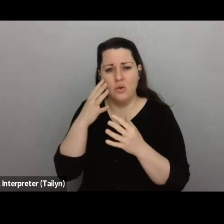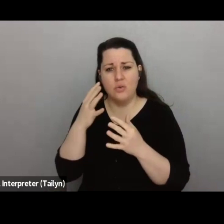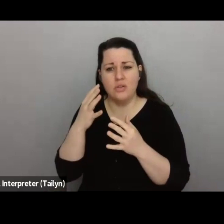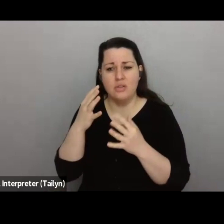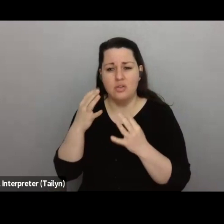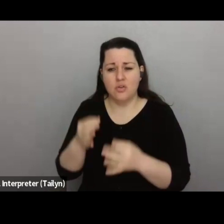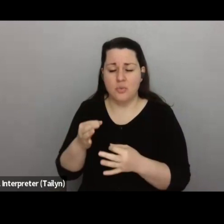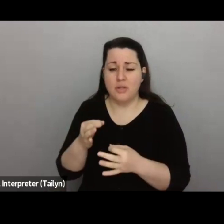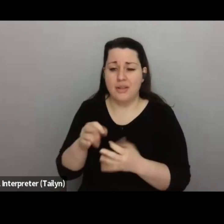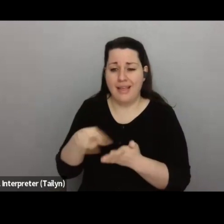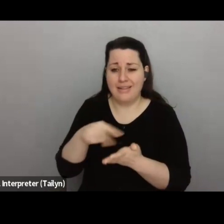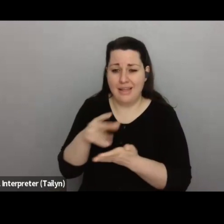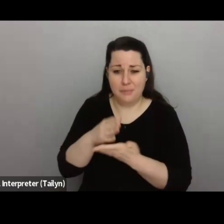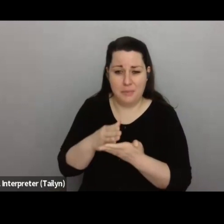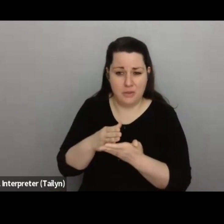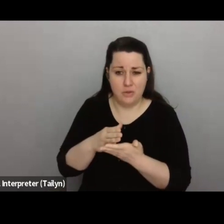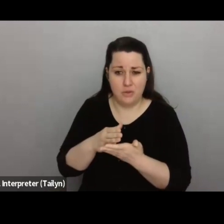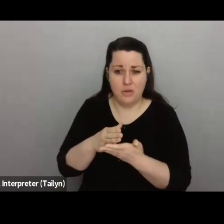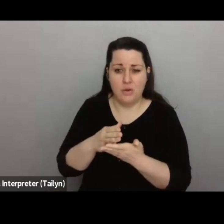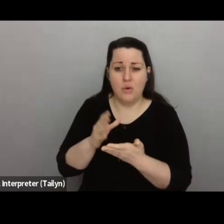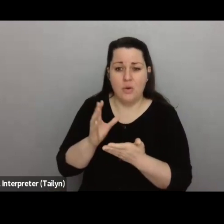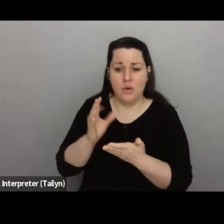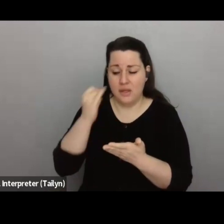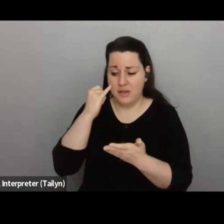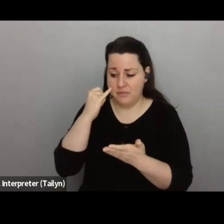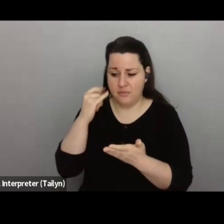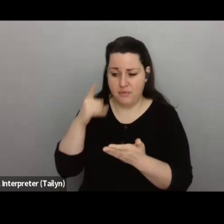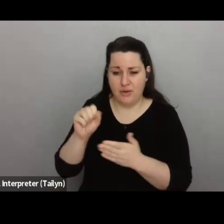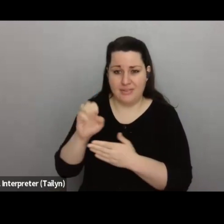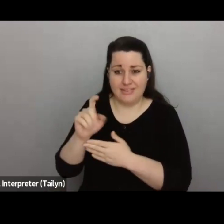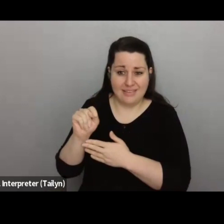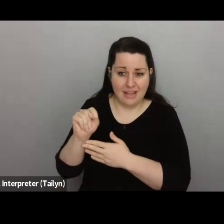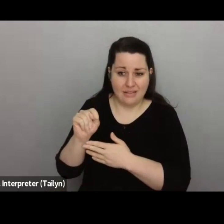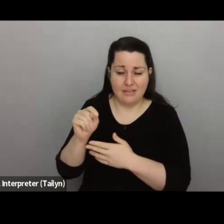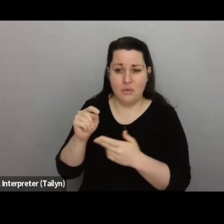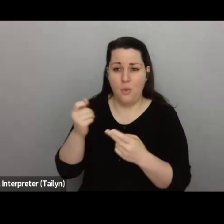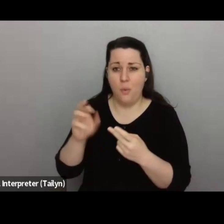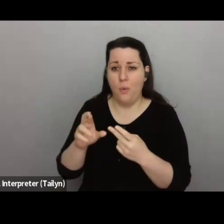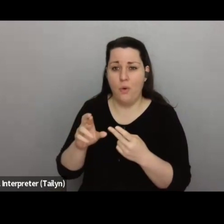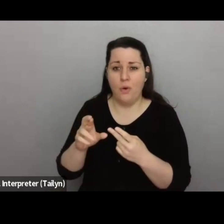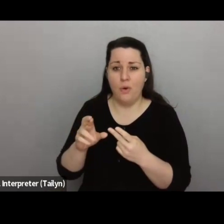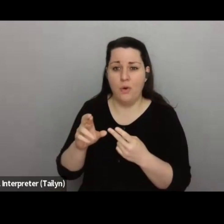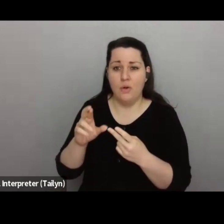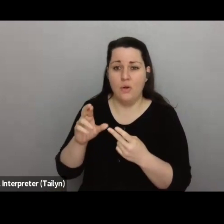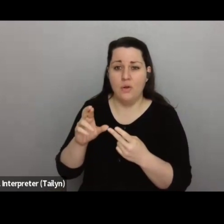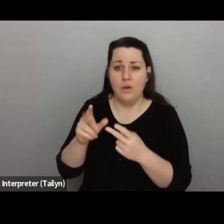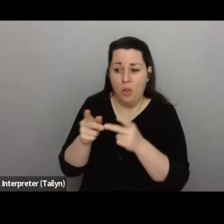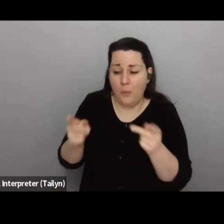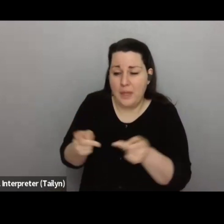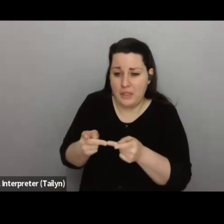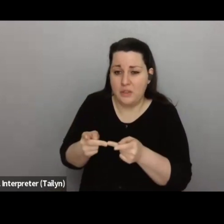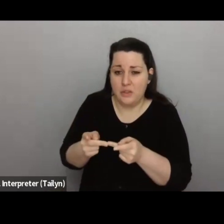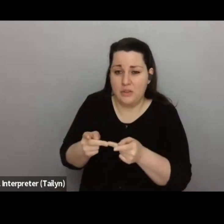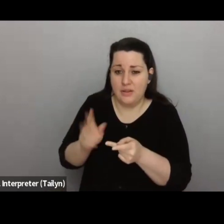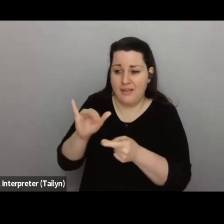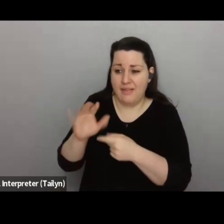piece, that if there's a set or a location in the world